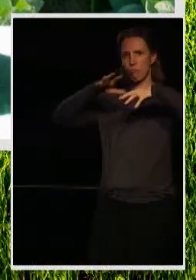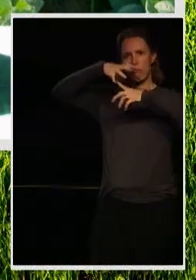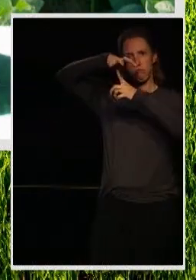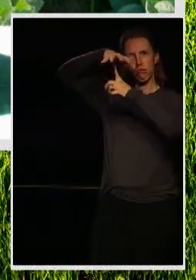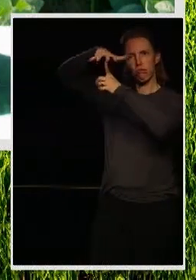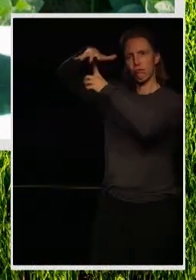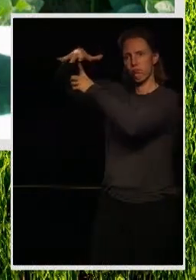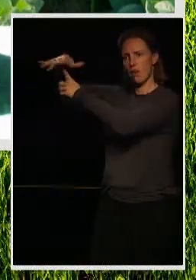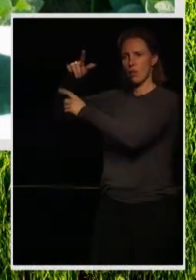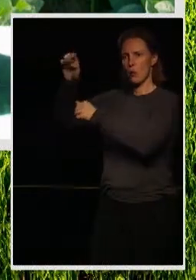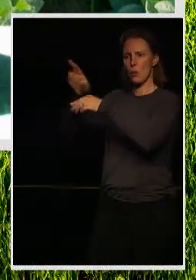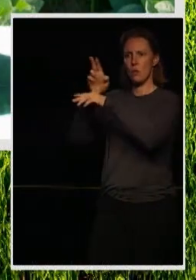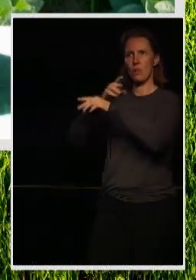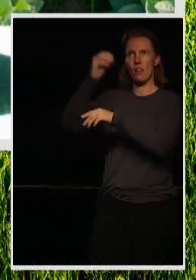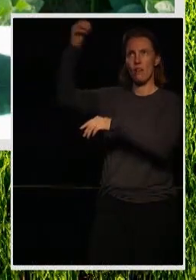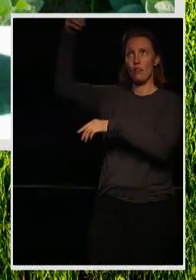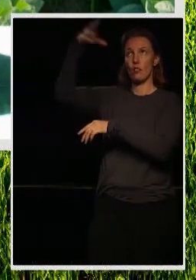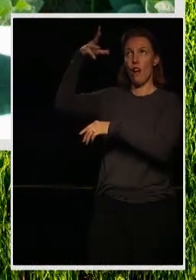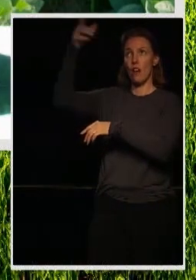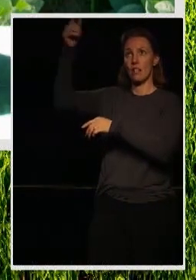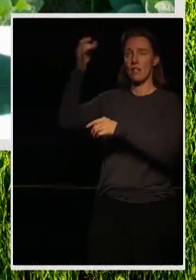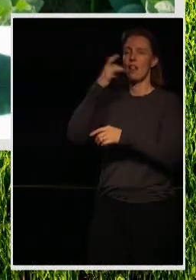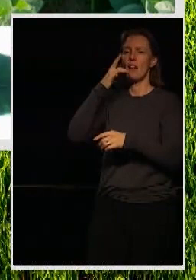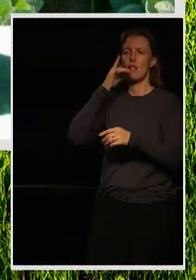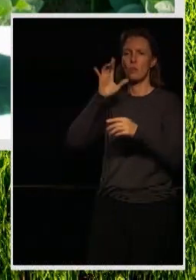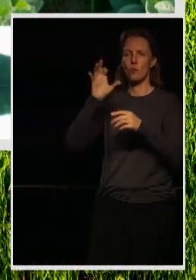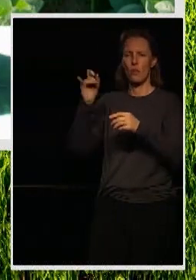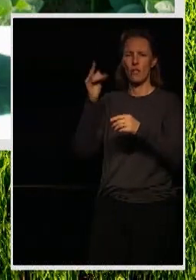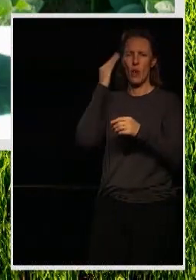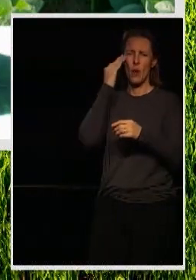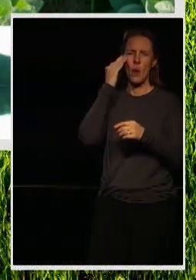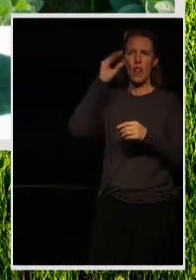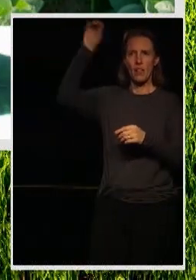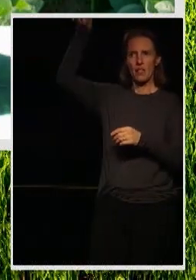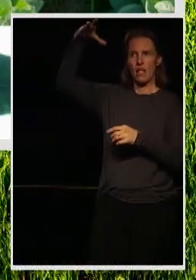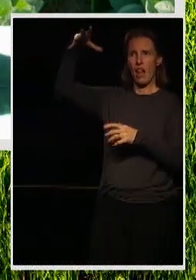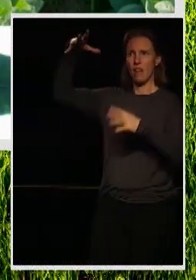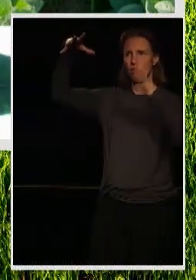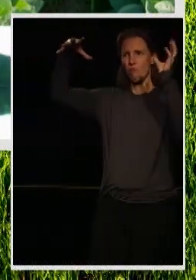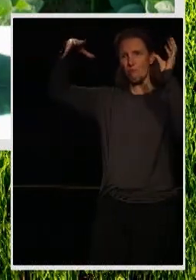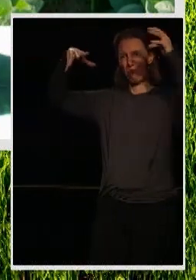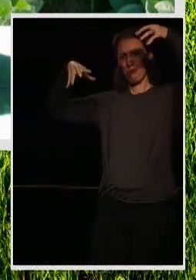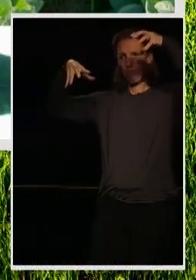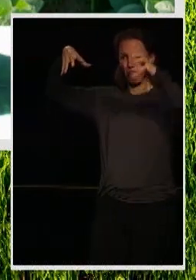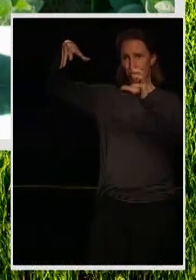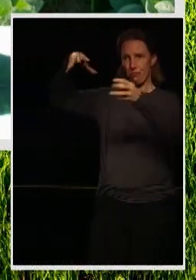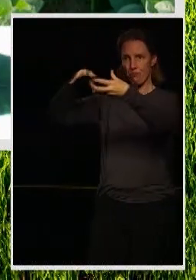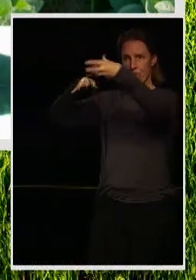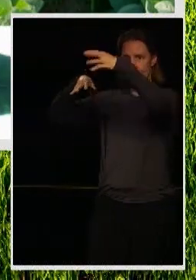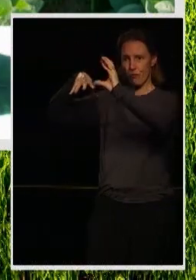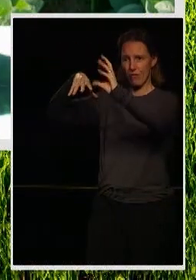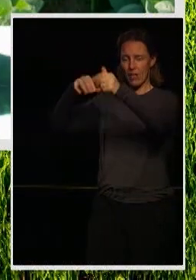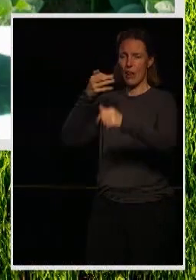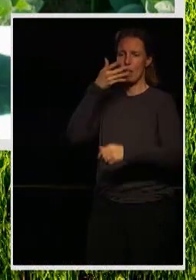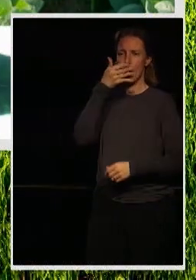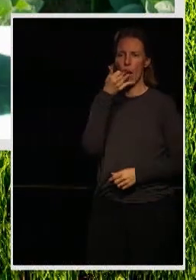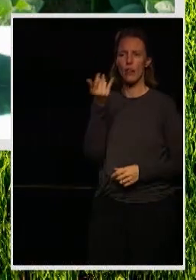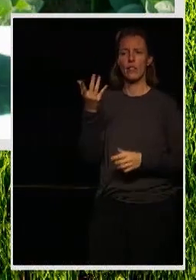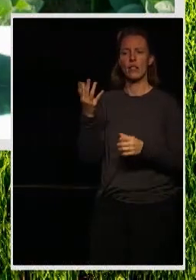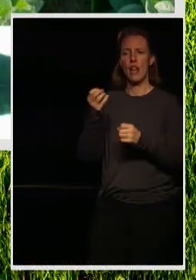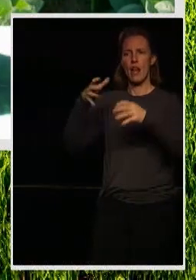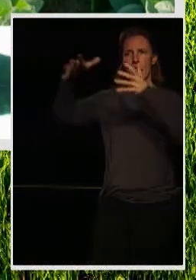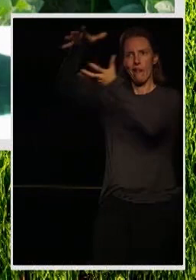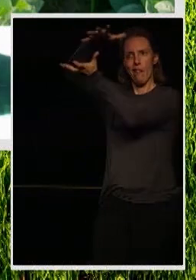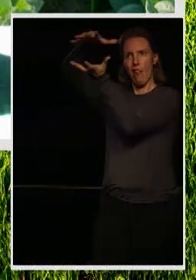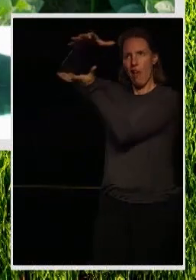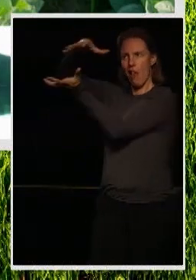drones, using the sun as a lighting source. And you know the sun is keeping changing the angle, the intensity, and the color. And the clouds